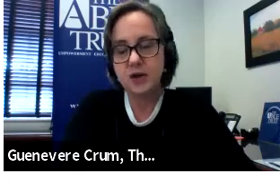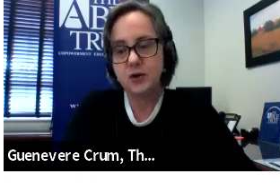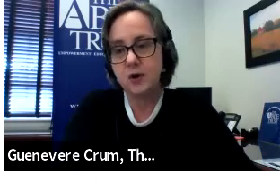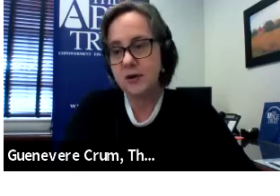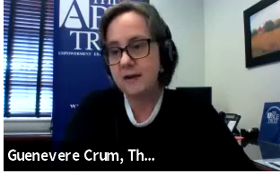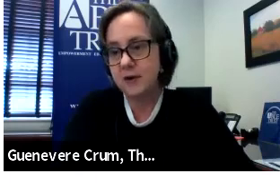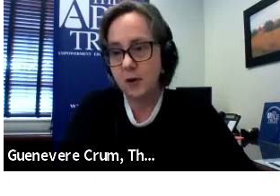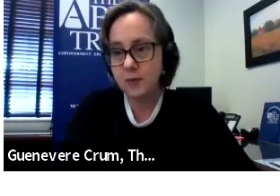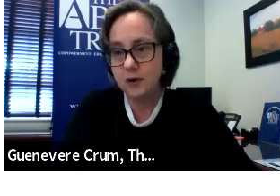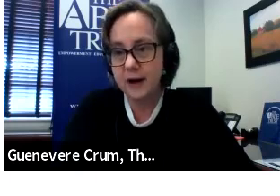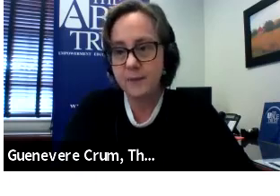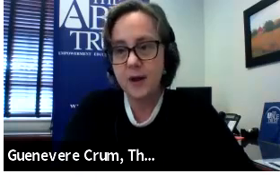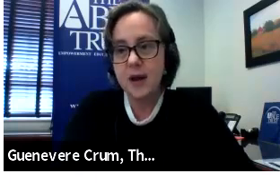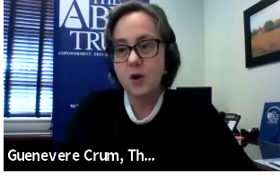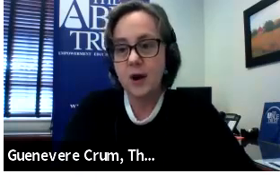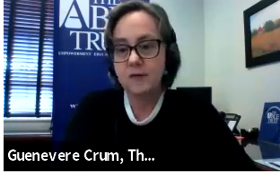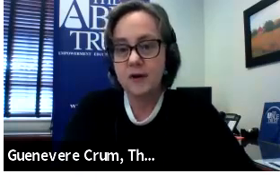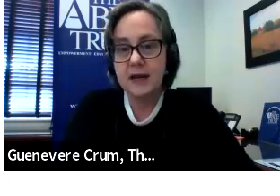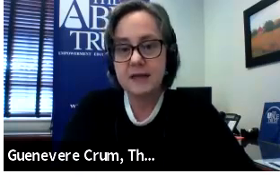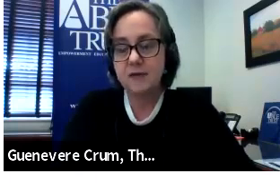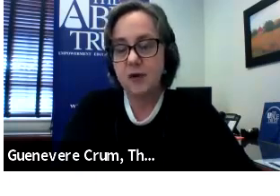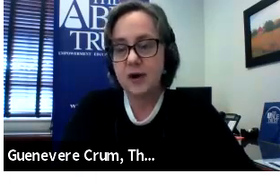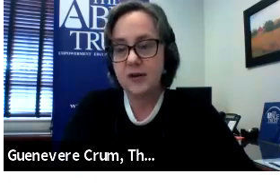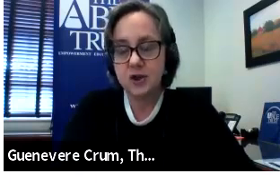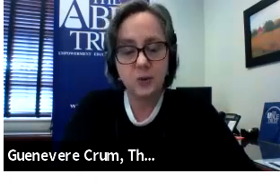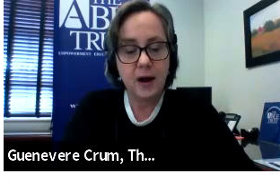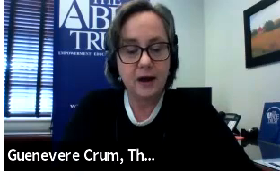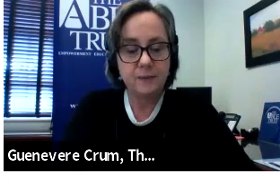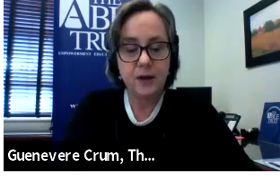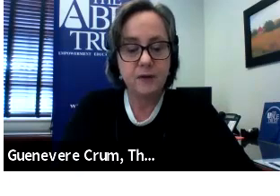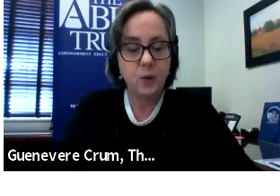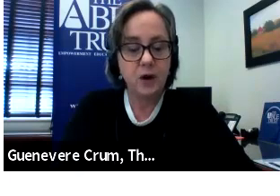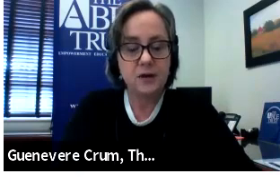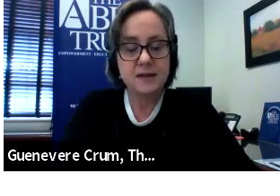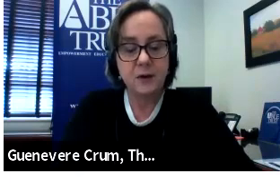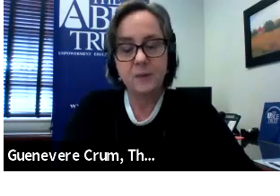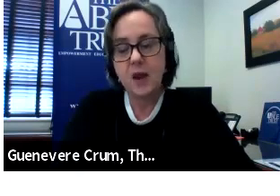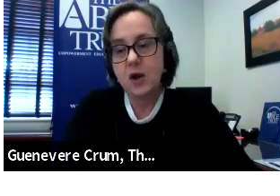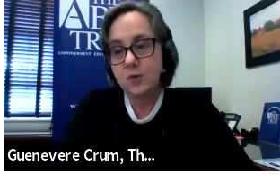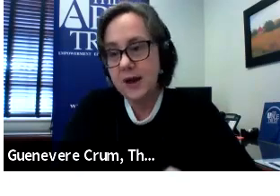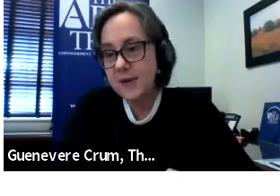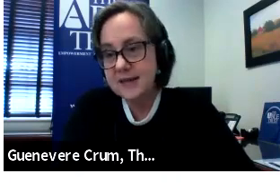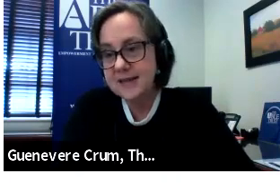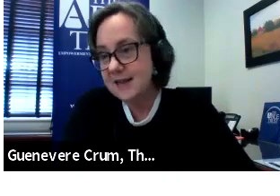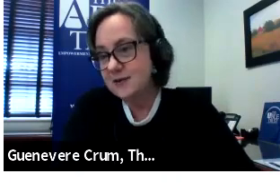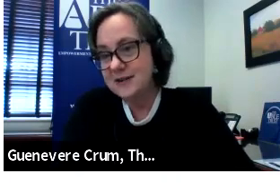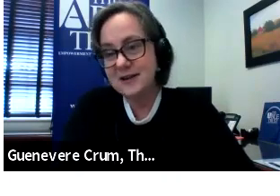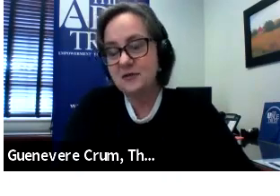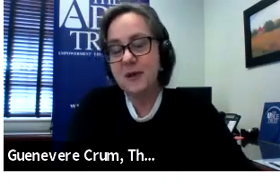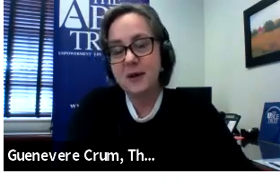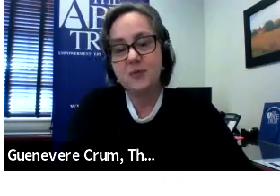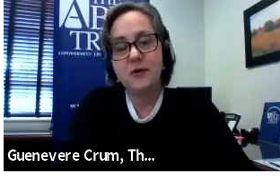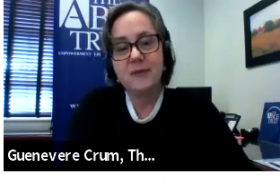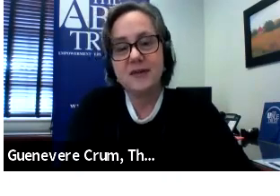that might impact your own life, your own program, wherever it is in Florida that you live and work. So with that being said, there